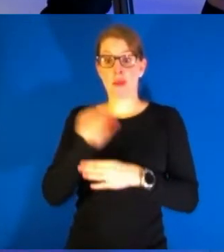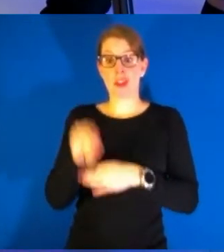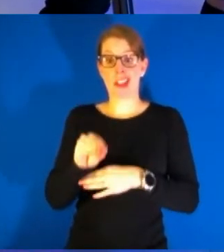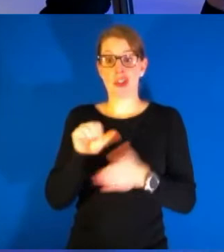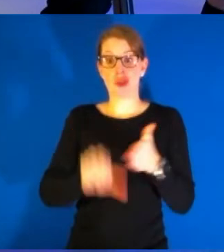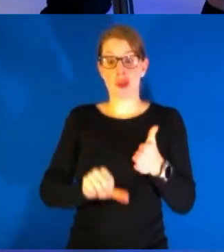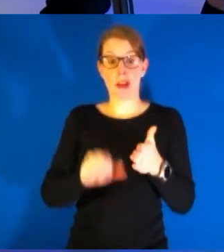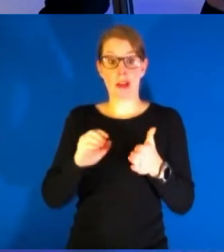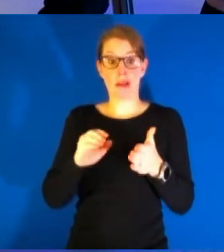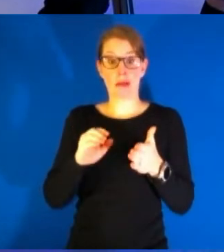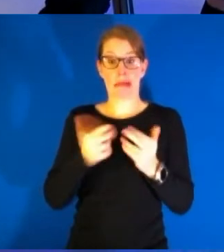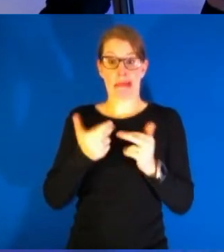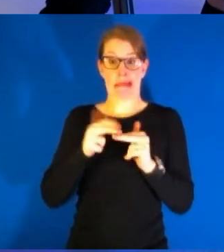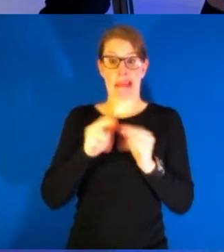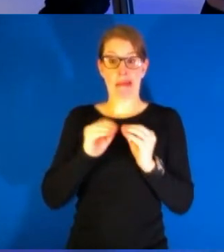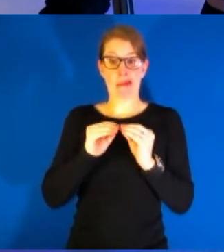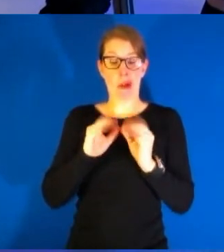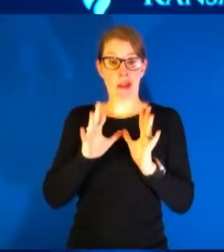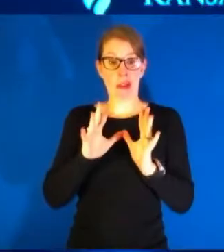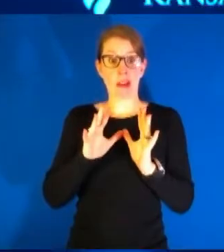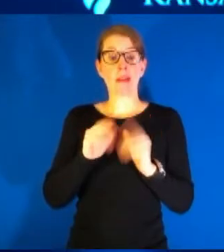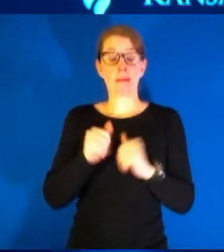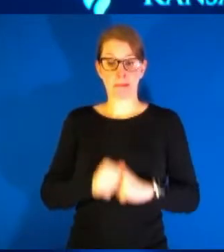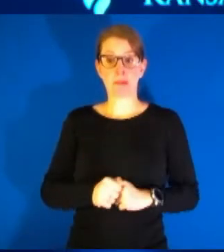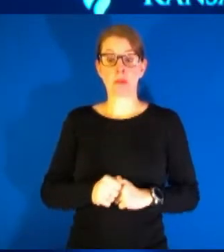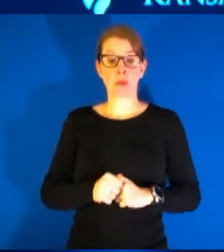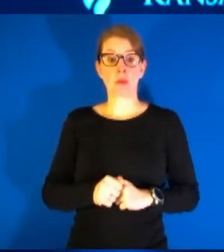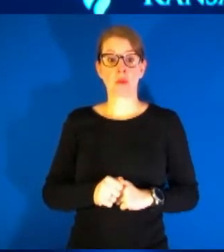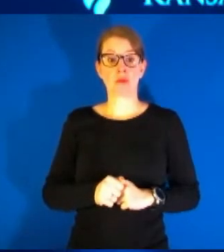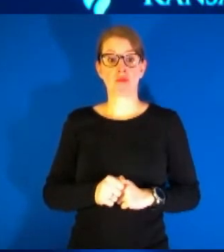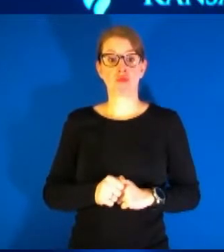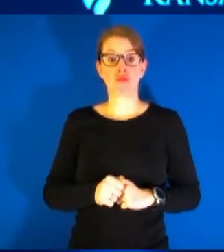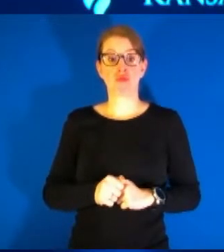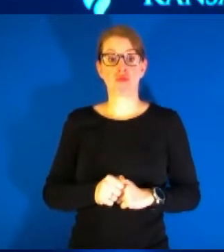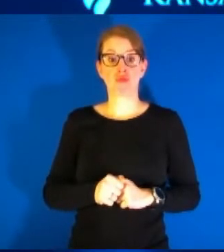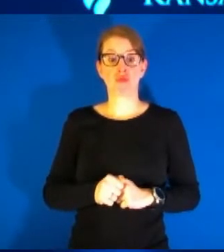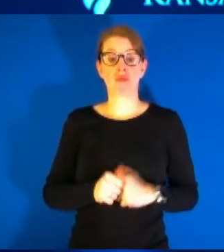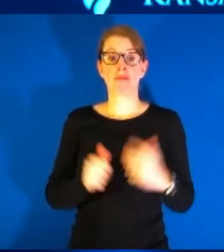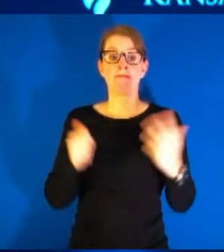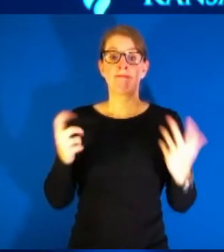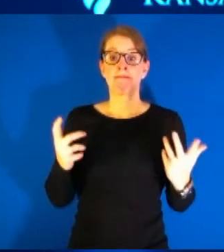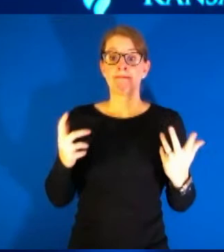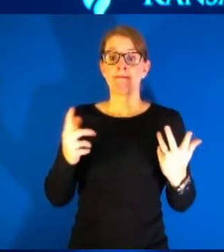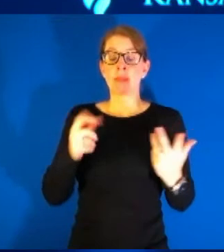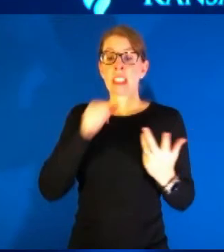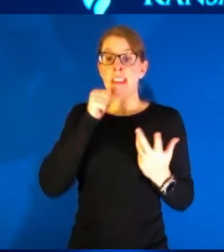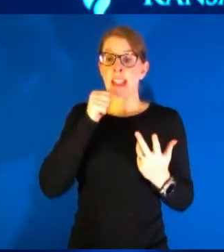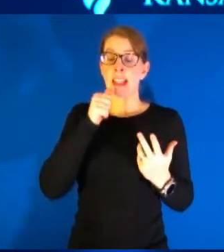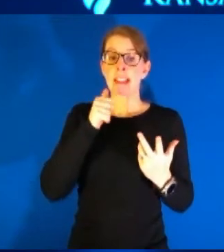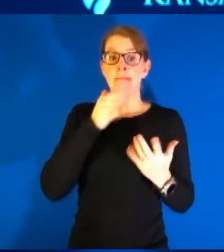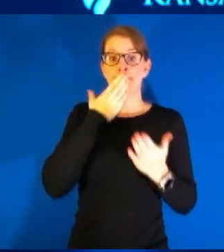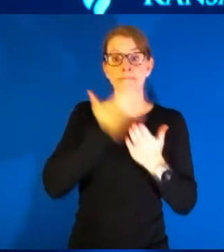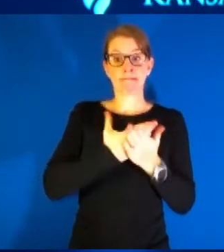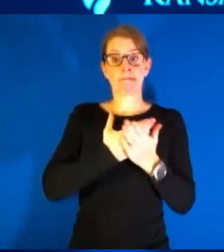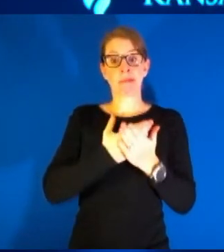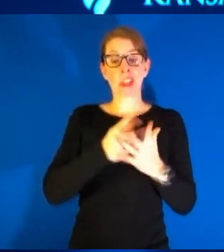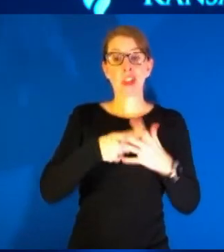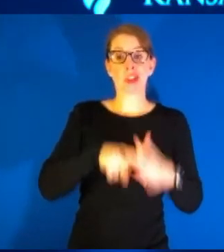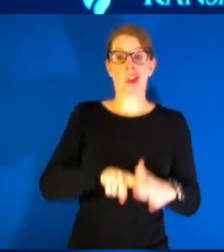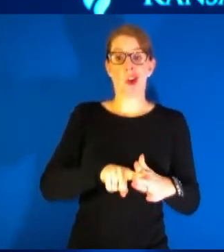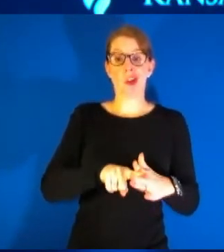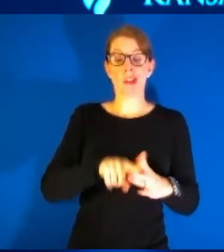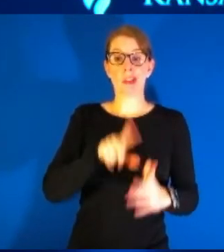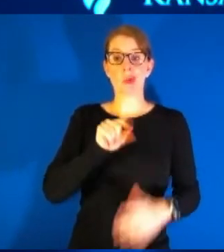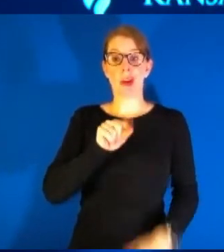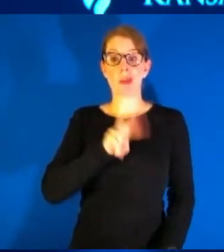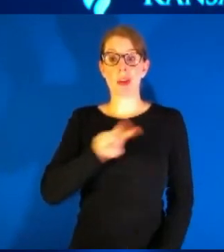up a little bit? So more than that, actually, it's been a very inauspicious start to 2022. Not only, obviously because of COVID,